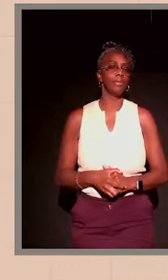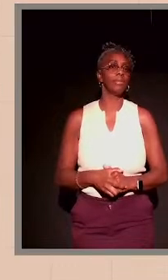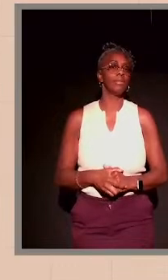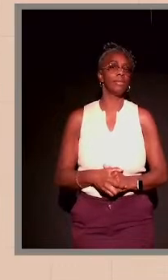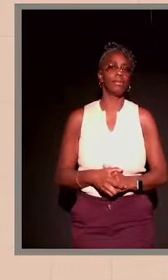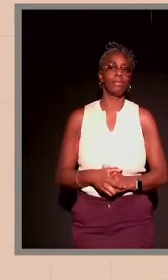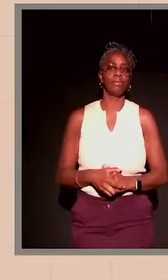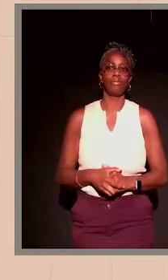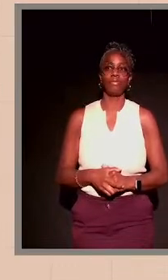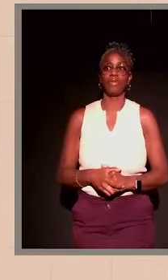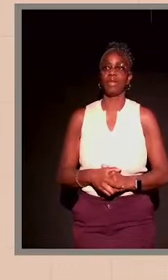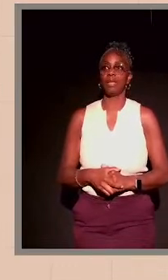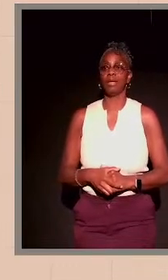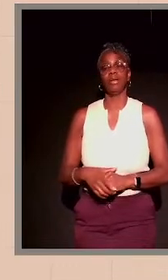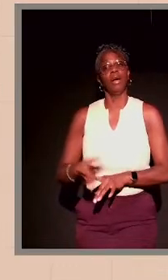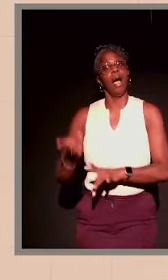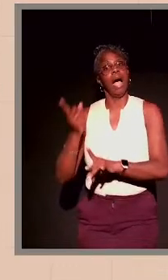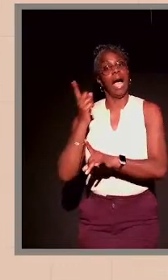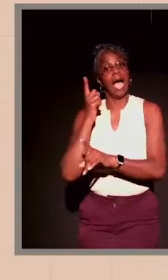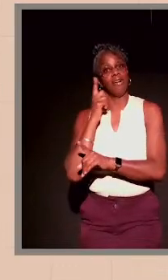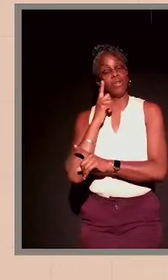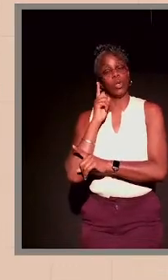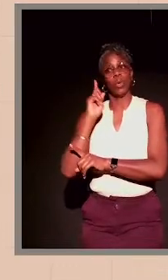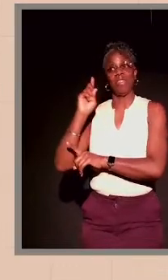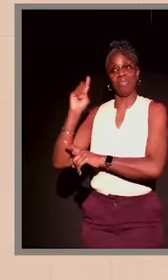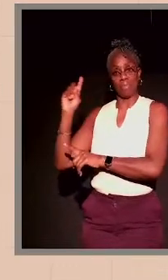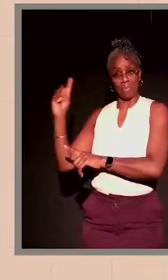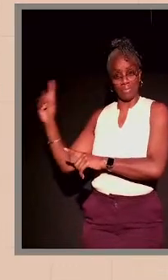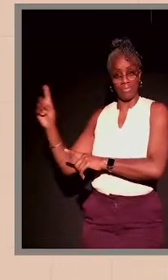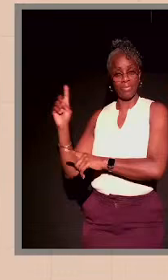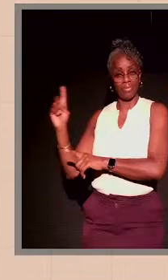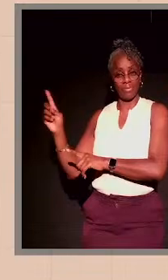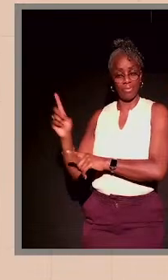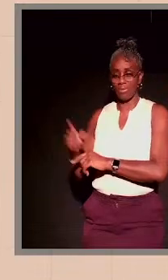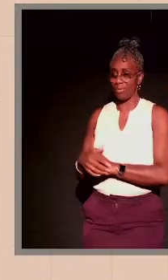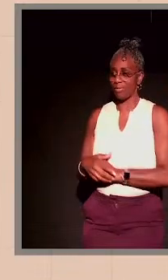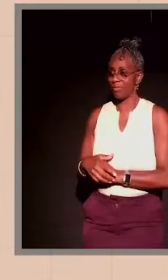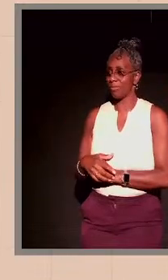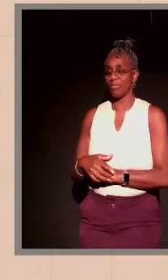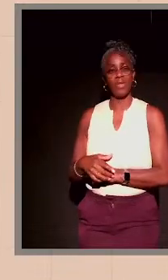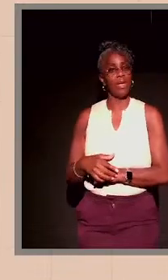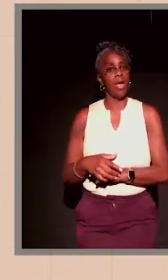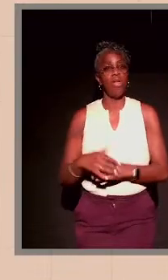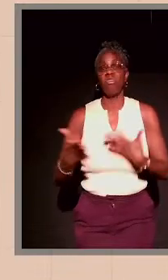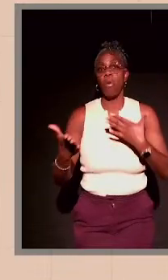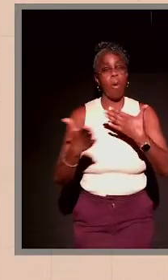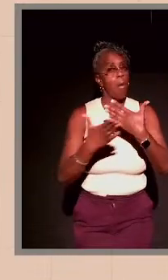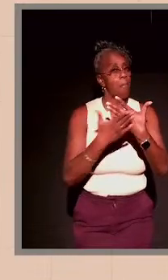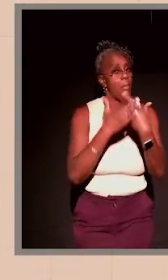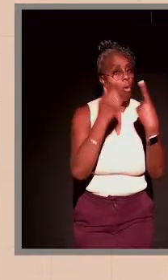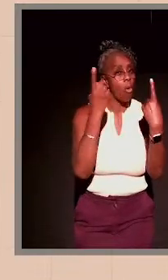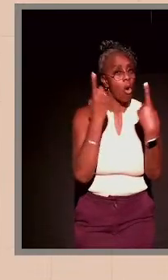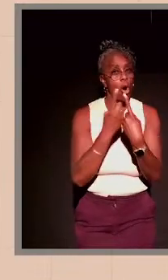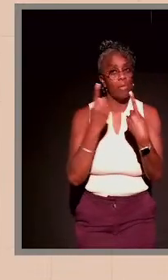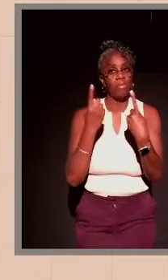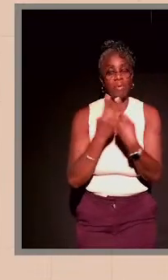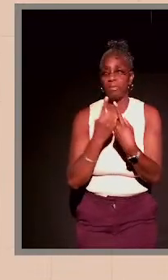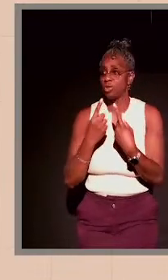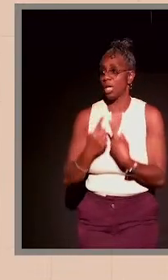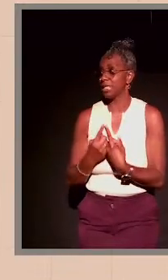If you look at this image, you can see that there are quite a few more objects. This is a much